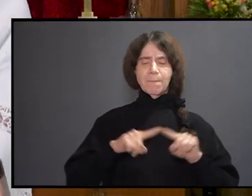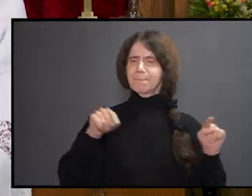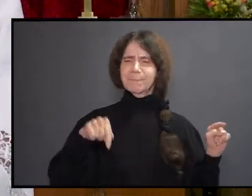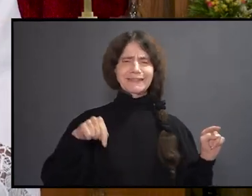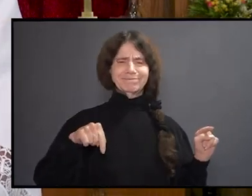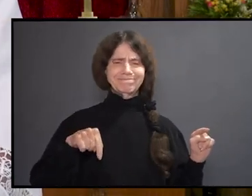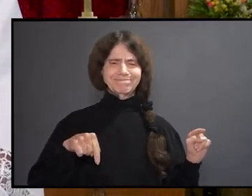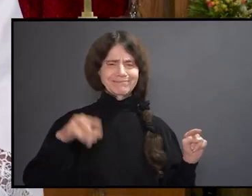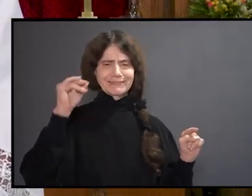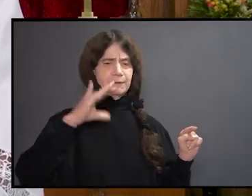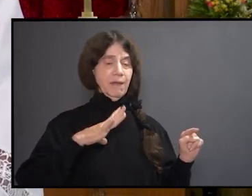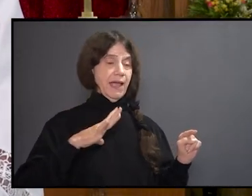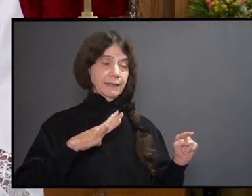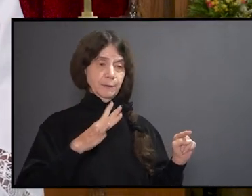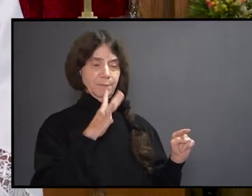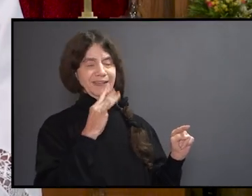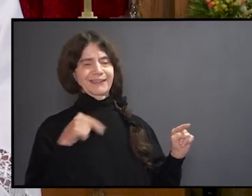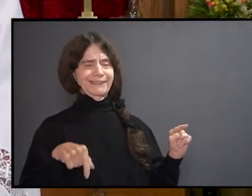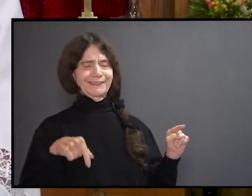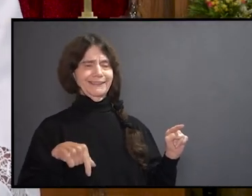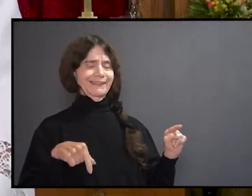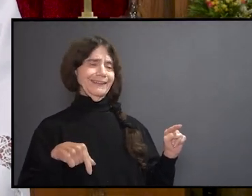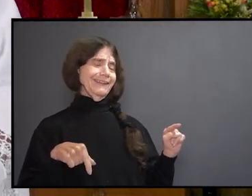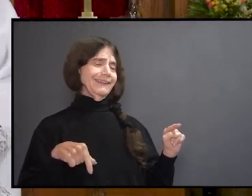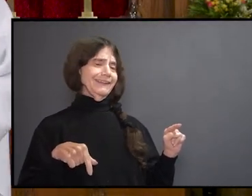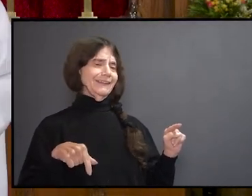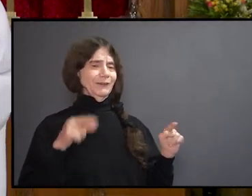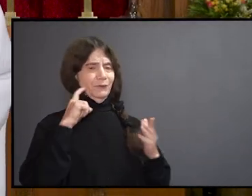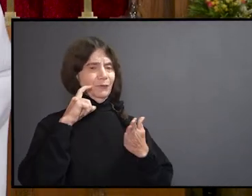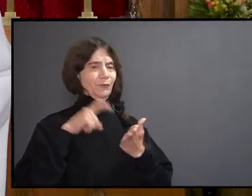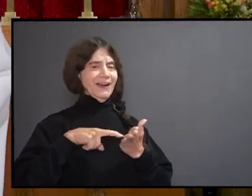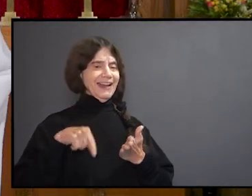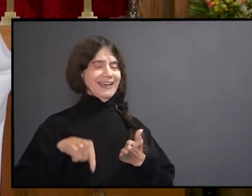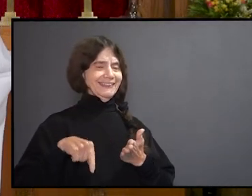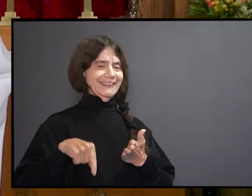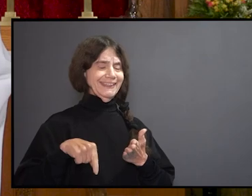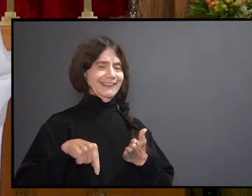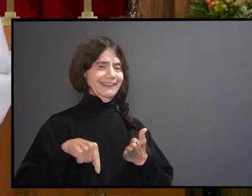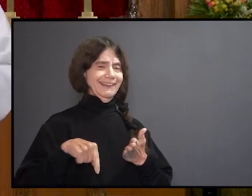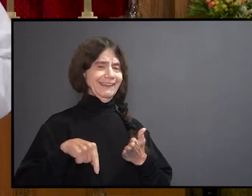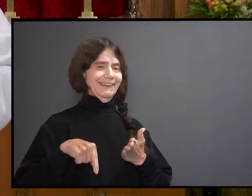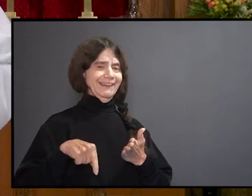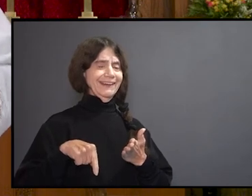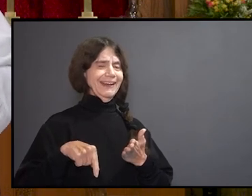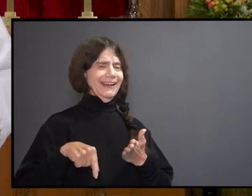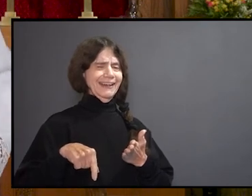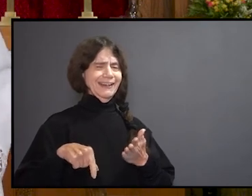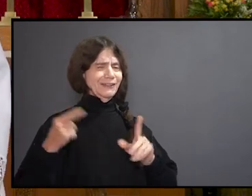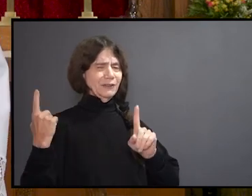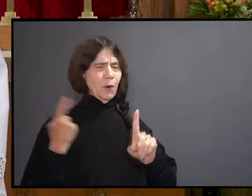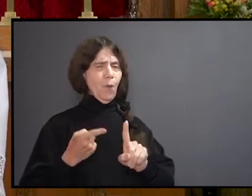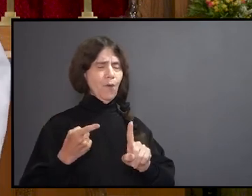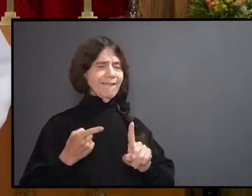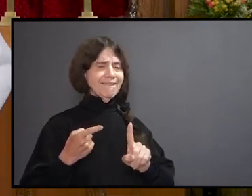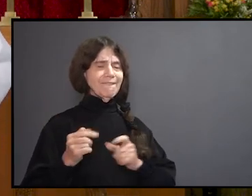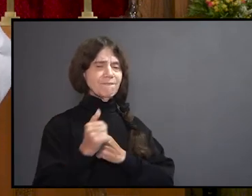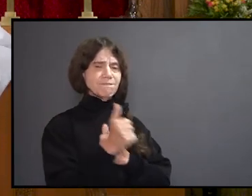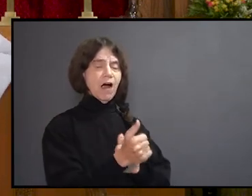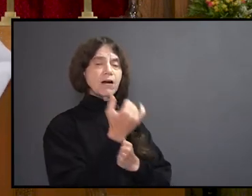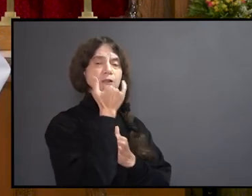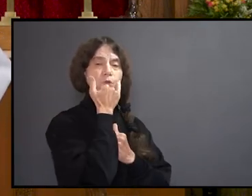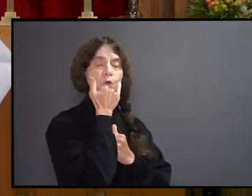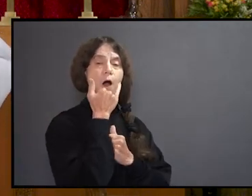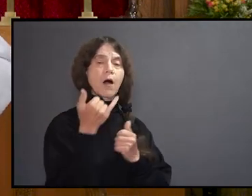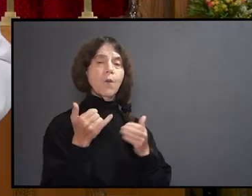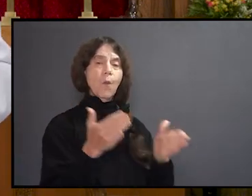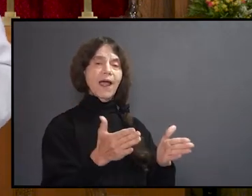But then the guy speaks, and you see he is dead set on following the wrong path. Good